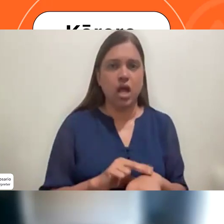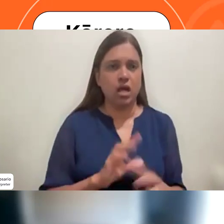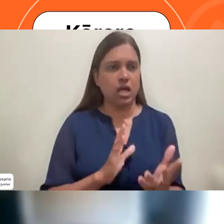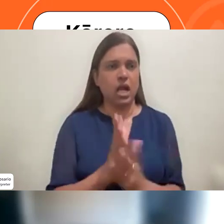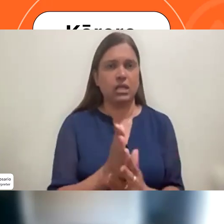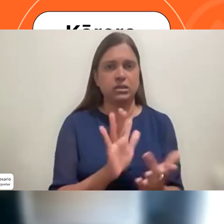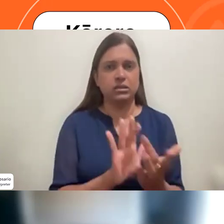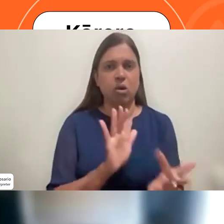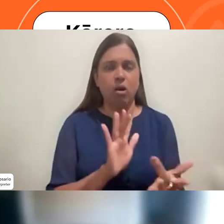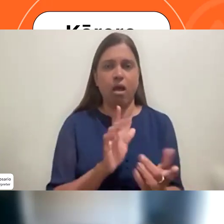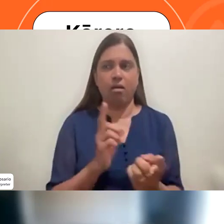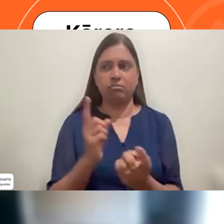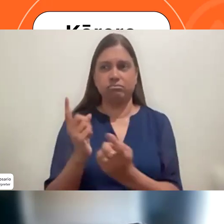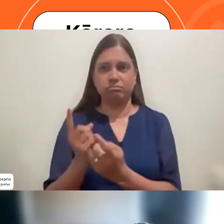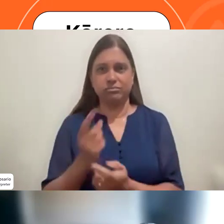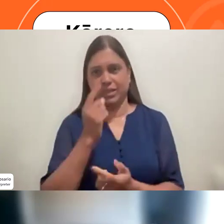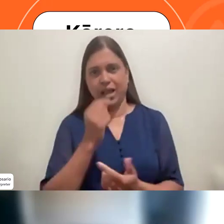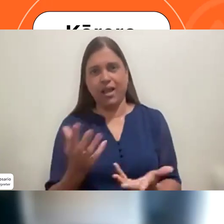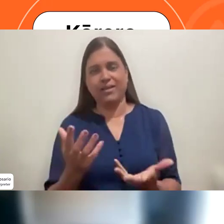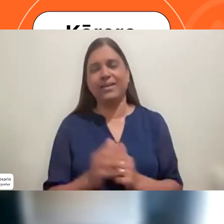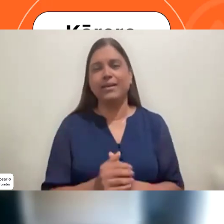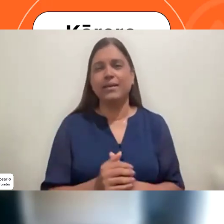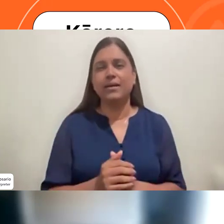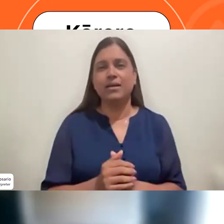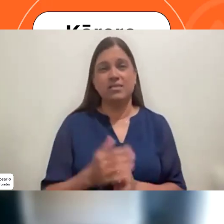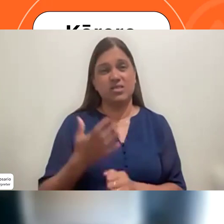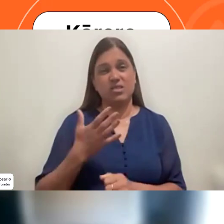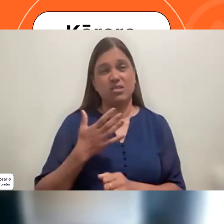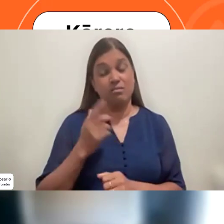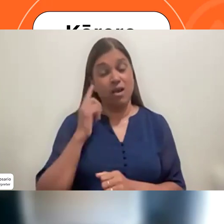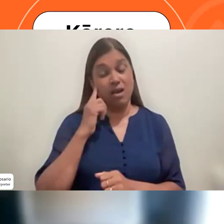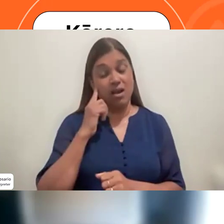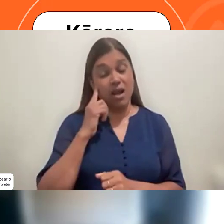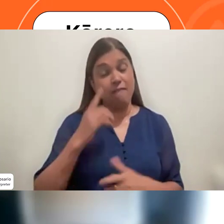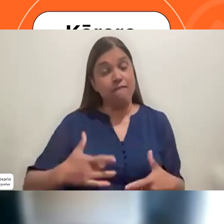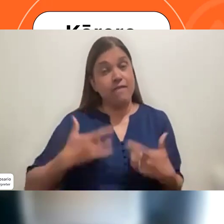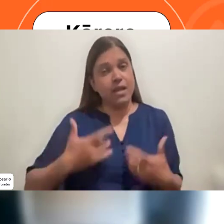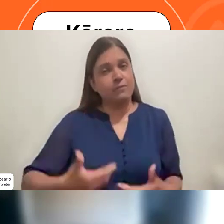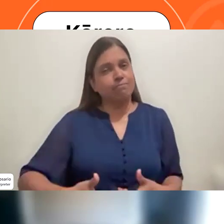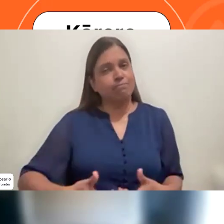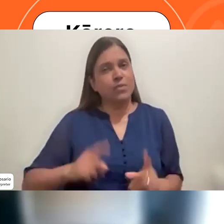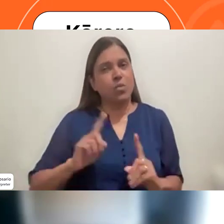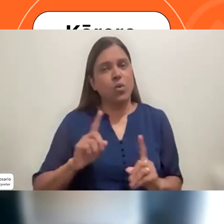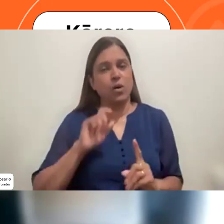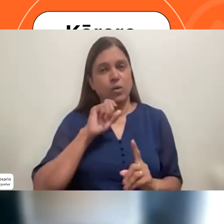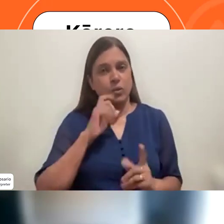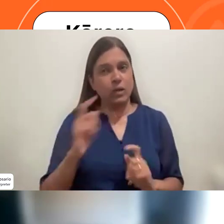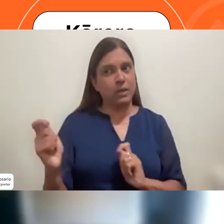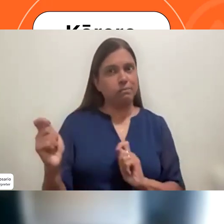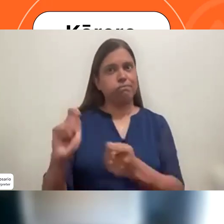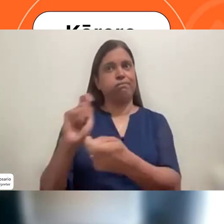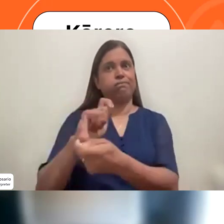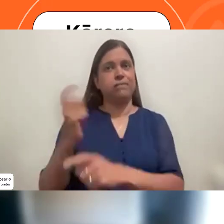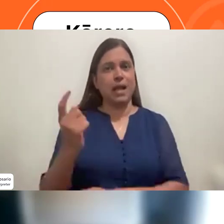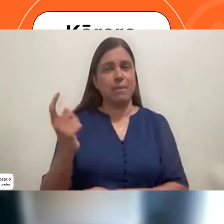things. And yeah, I just want to say, it is going to be extremely disruptive. I don't want to freak people out too much, but also it wouldn't